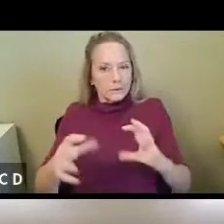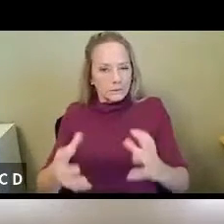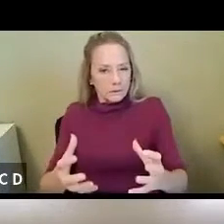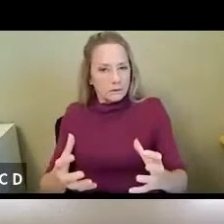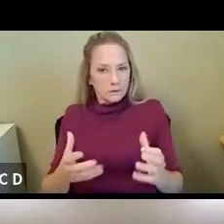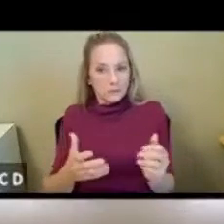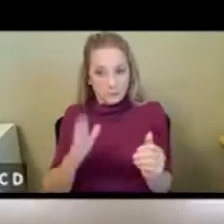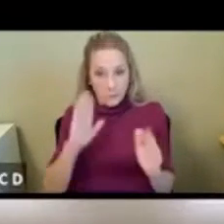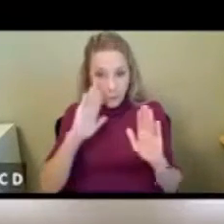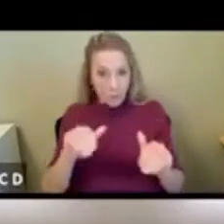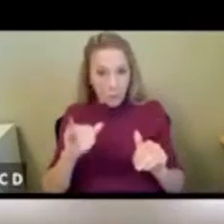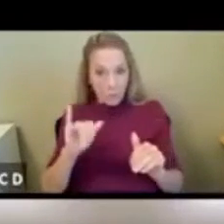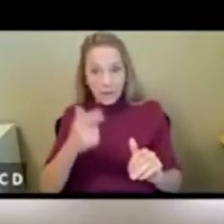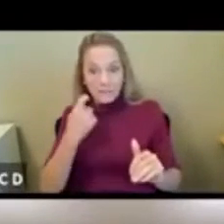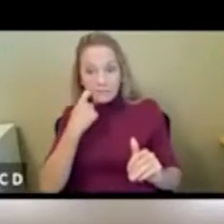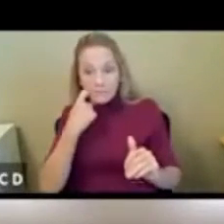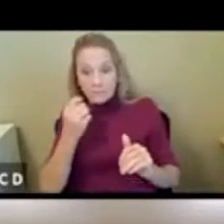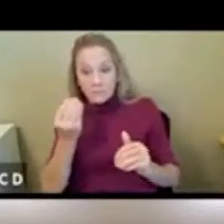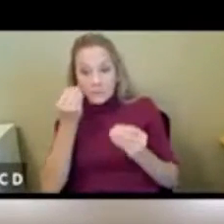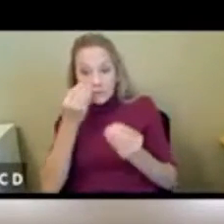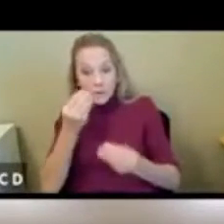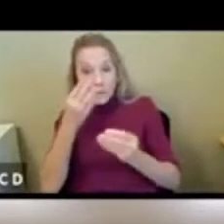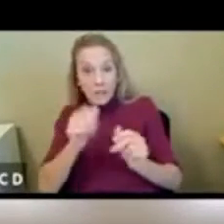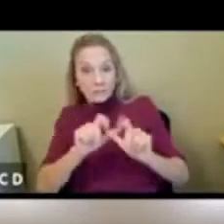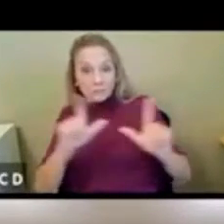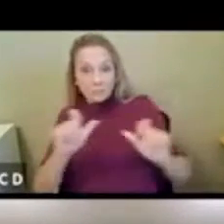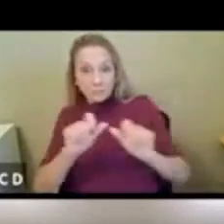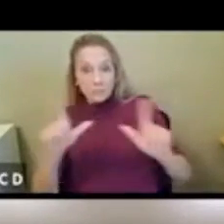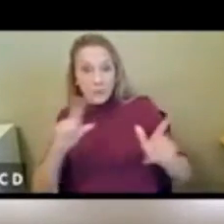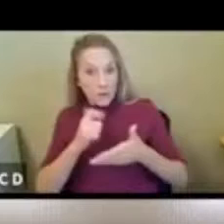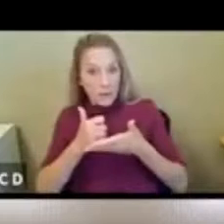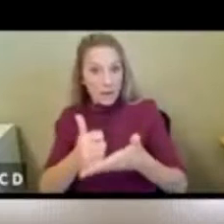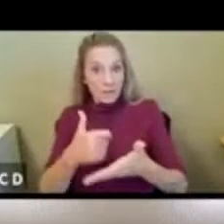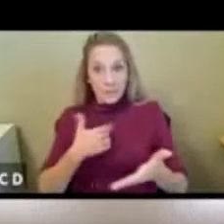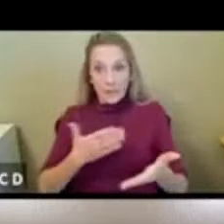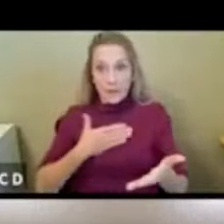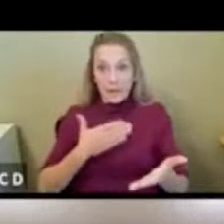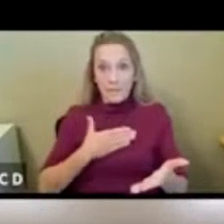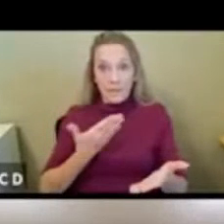was helpful. I'll be happy to answer any questions about that.